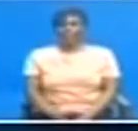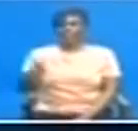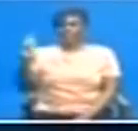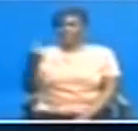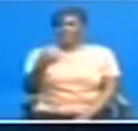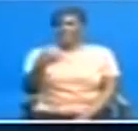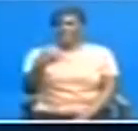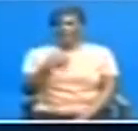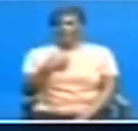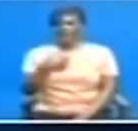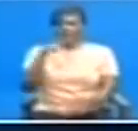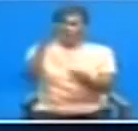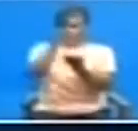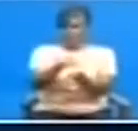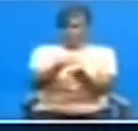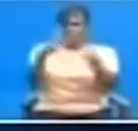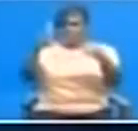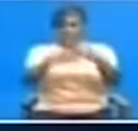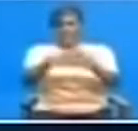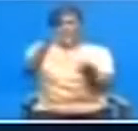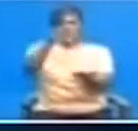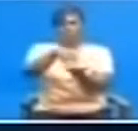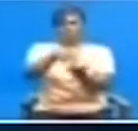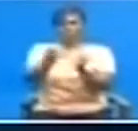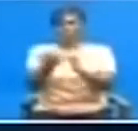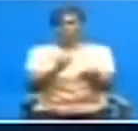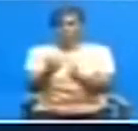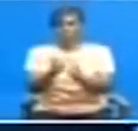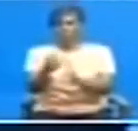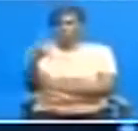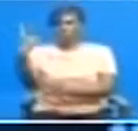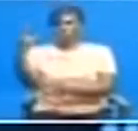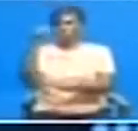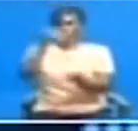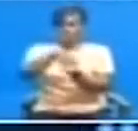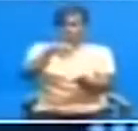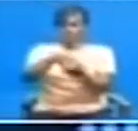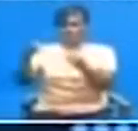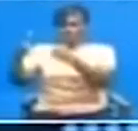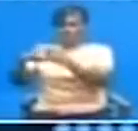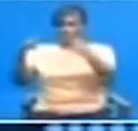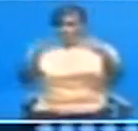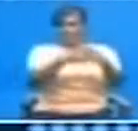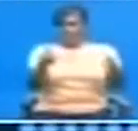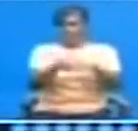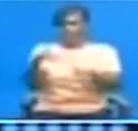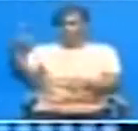Kenya has fallen 9 places in the Global Competitiveness Index, ranking to position 99, according